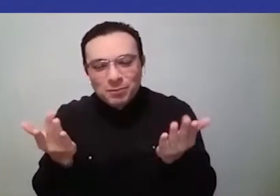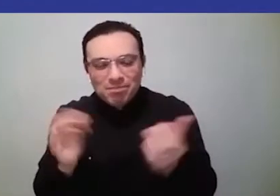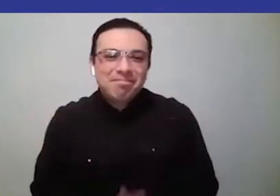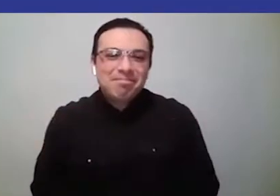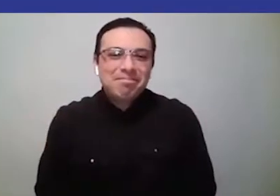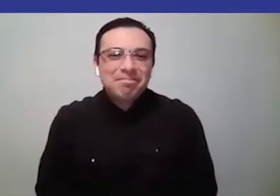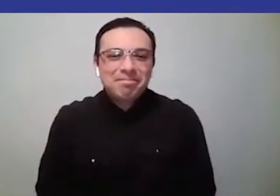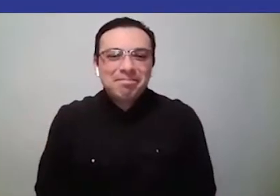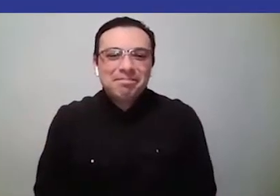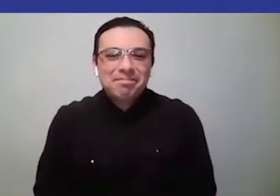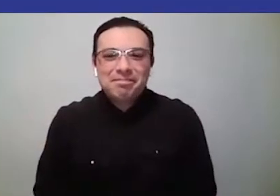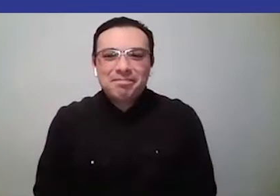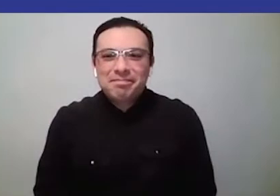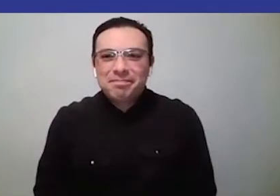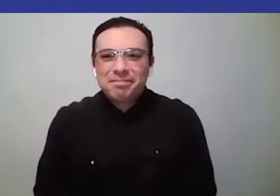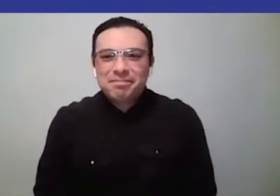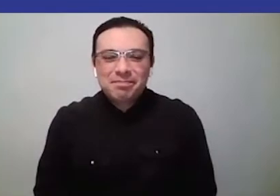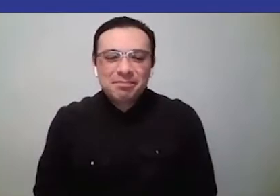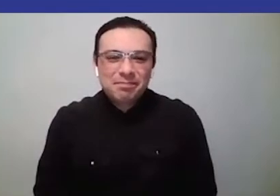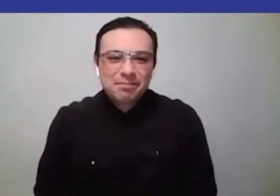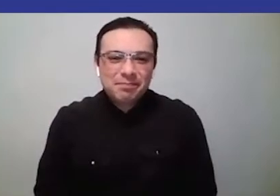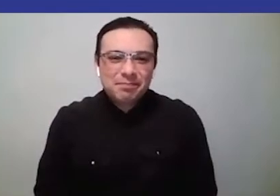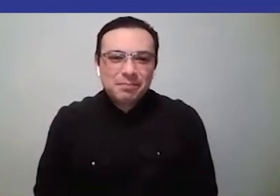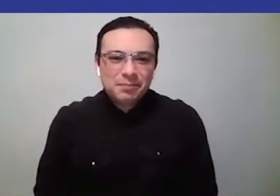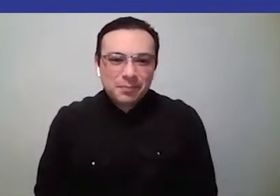thank you, Nicole. I'm